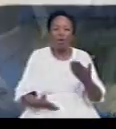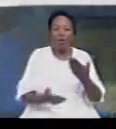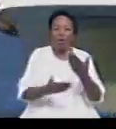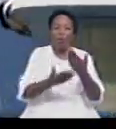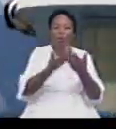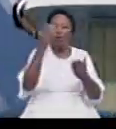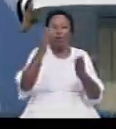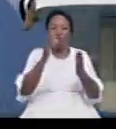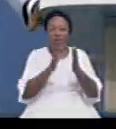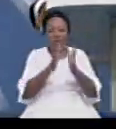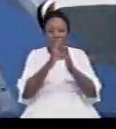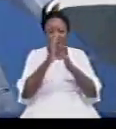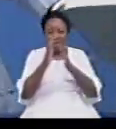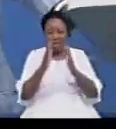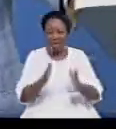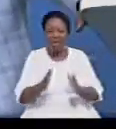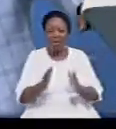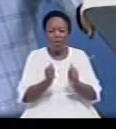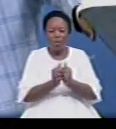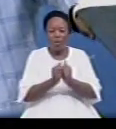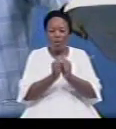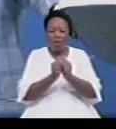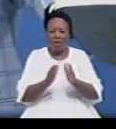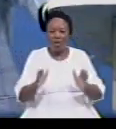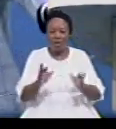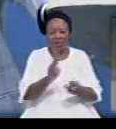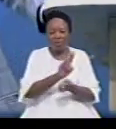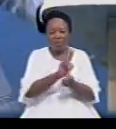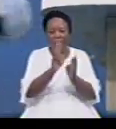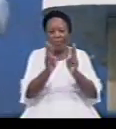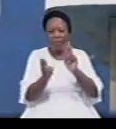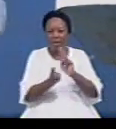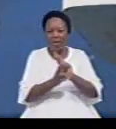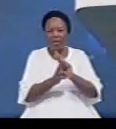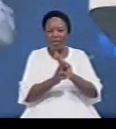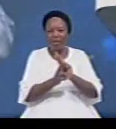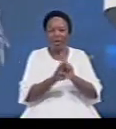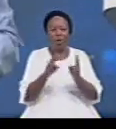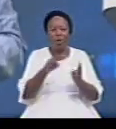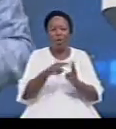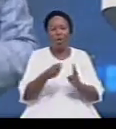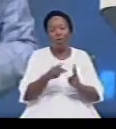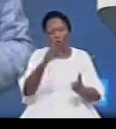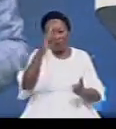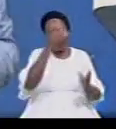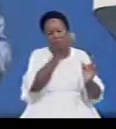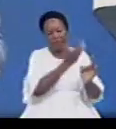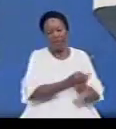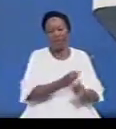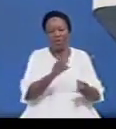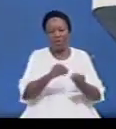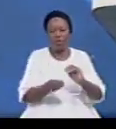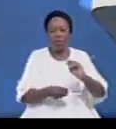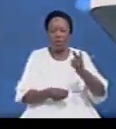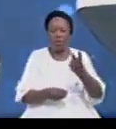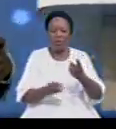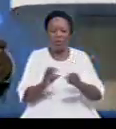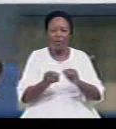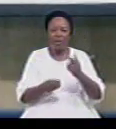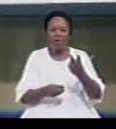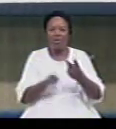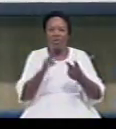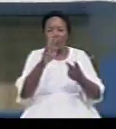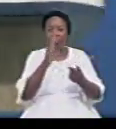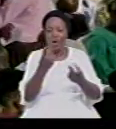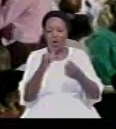Christian without repentance of faith. Let me come to number two. You are coming to